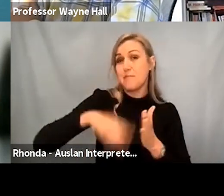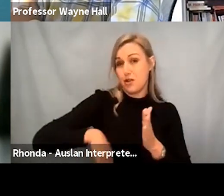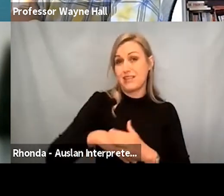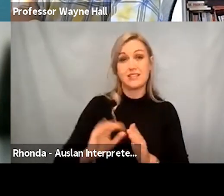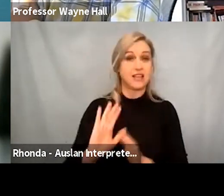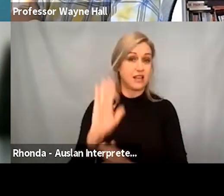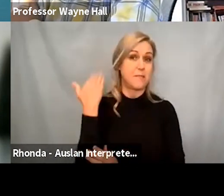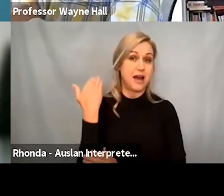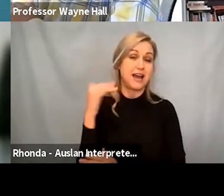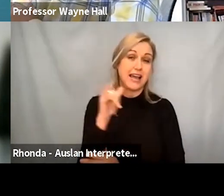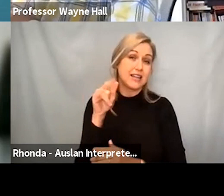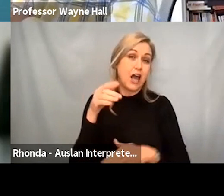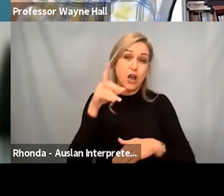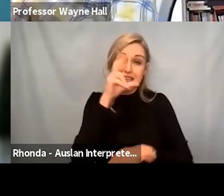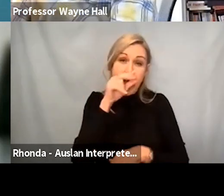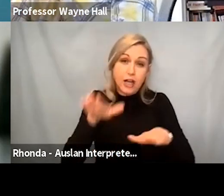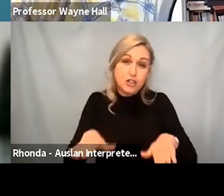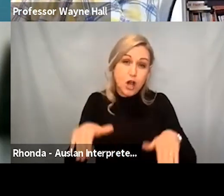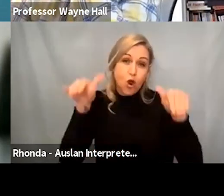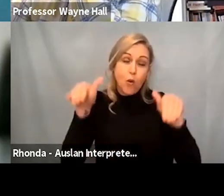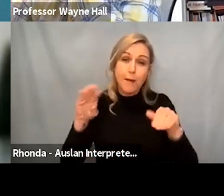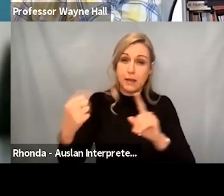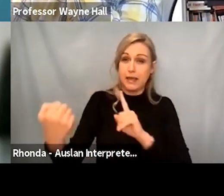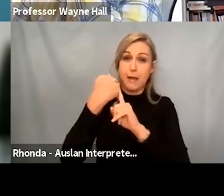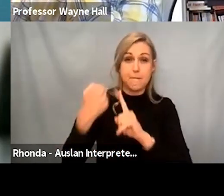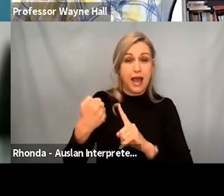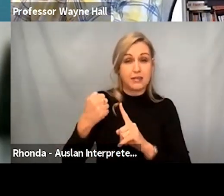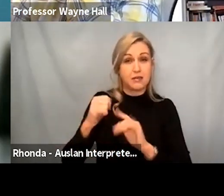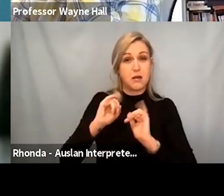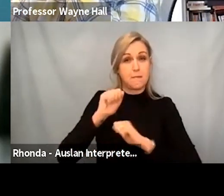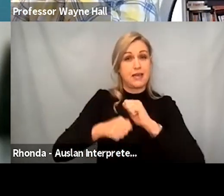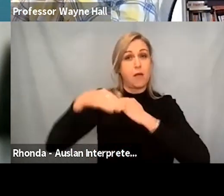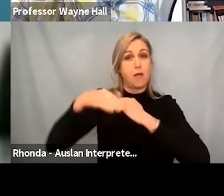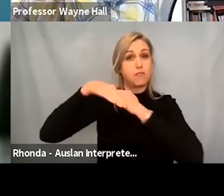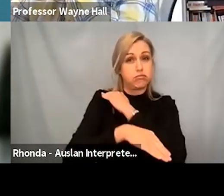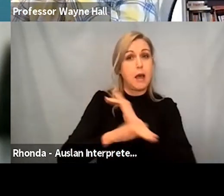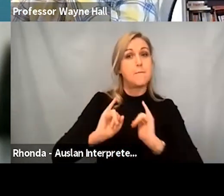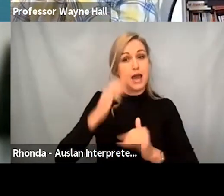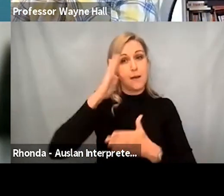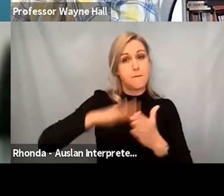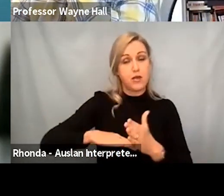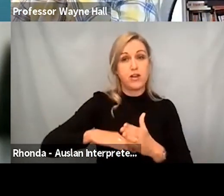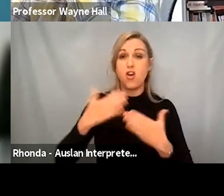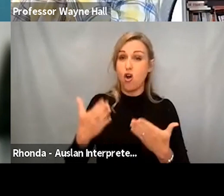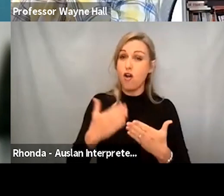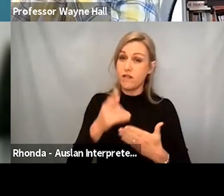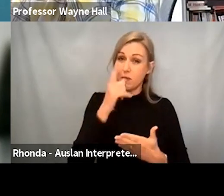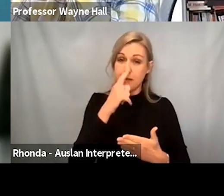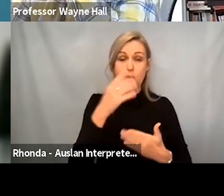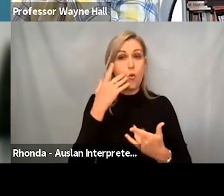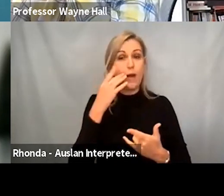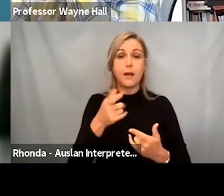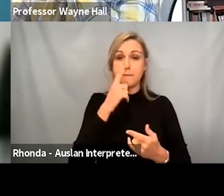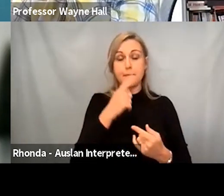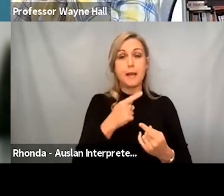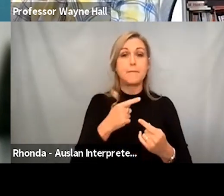experiences, whether in childhood or later, and so that's often the material that comes up, and as it comes up,